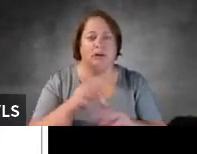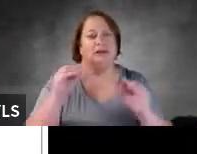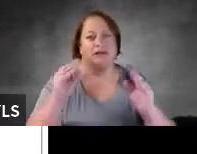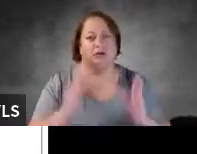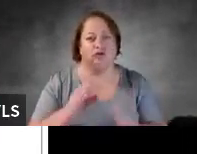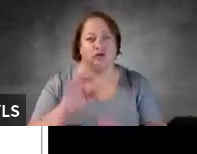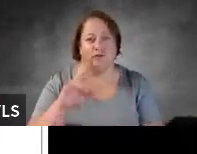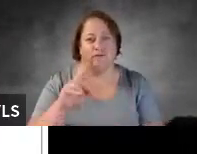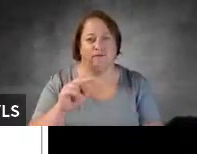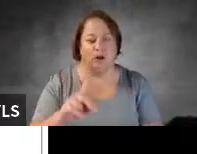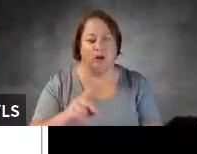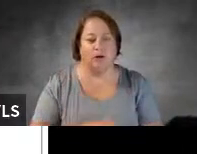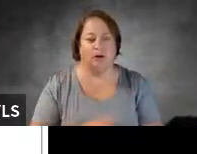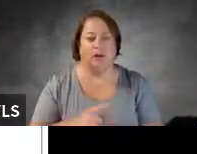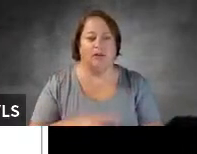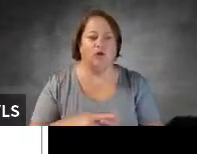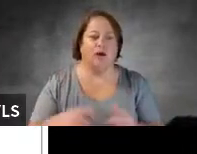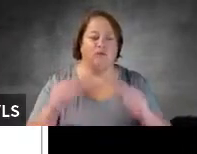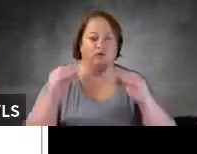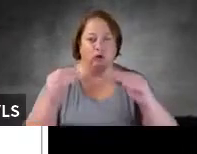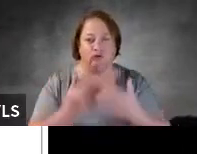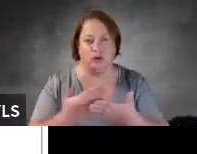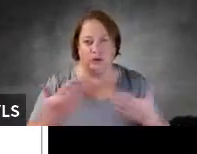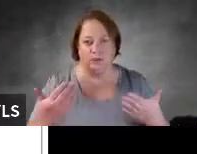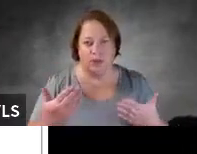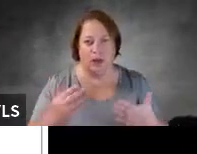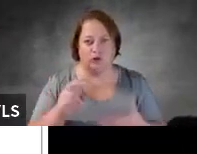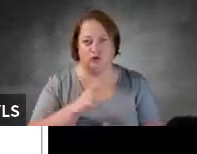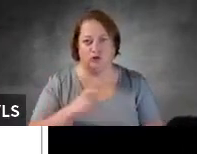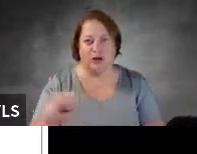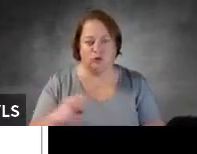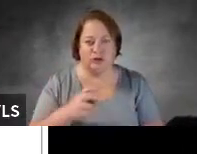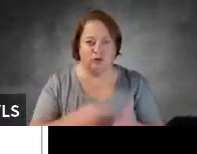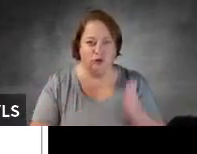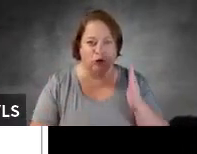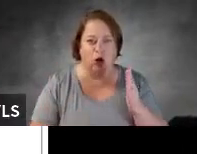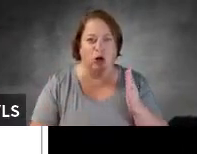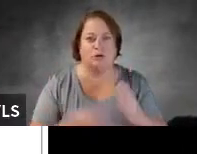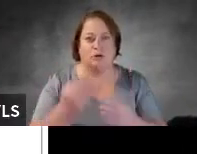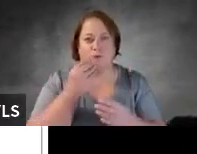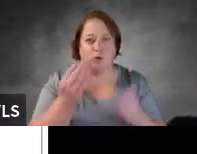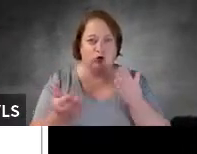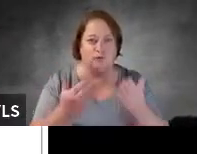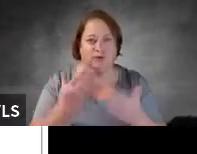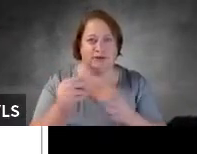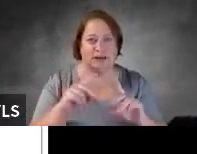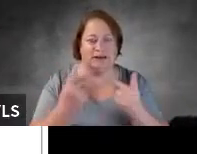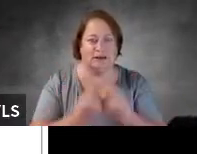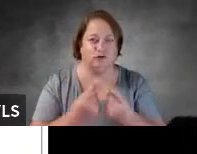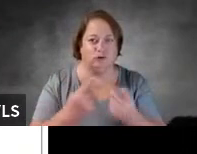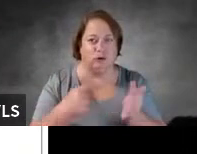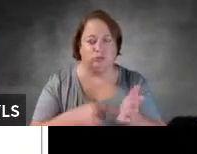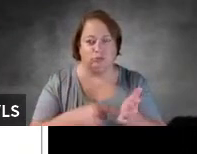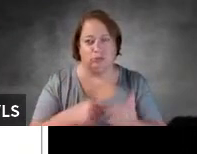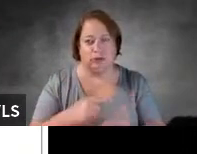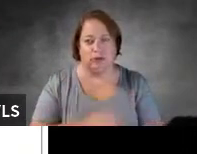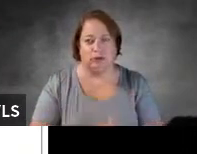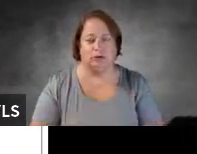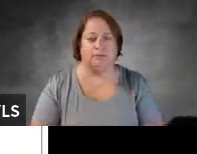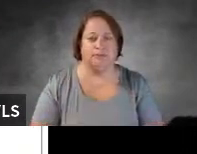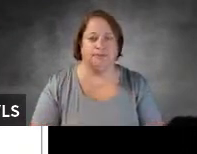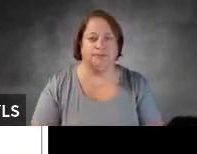teacher's fund. And then you have instructional supplies, transportation costs, food service and district utilities, all paid out of that general